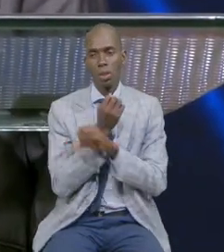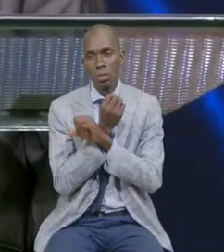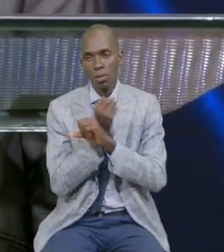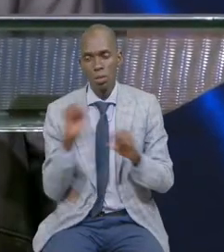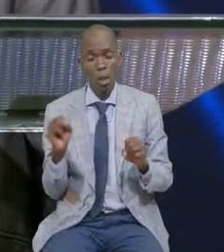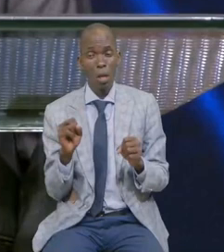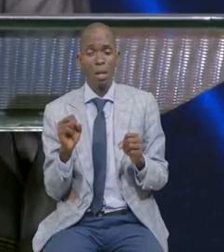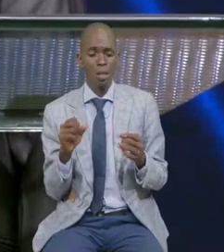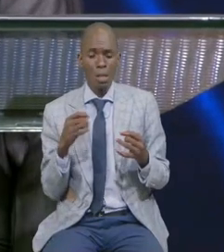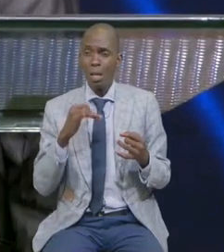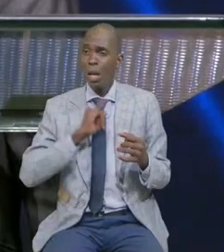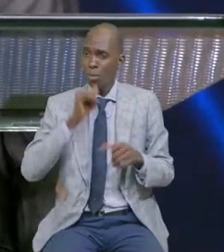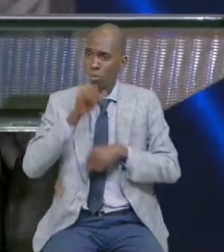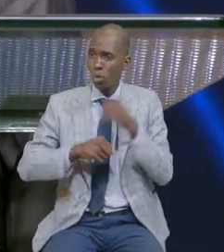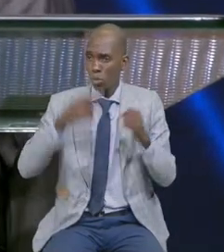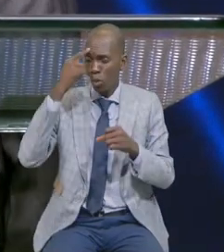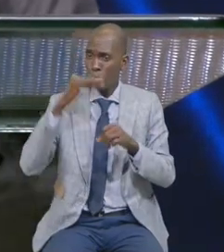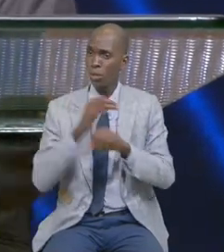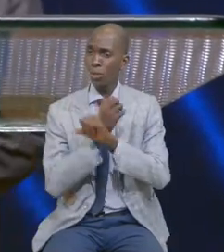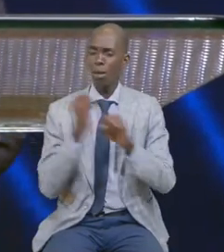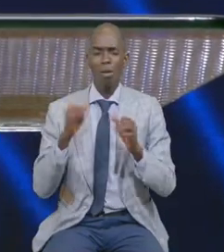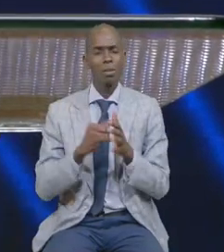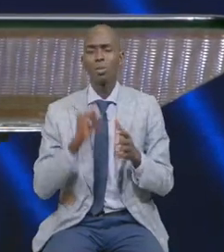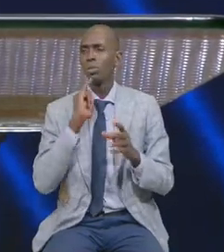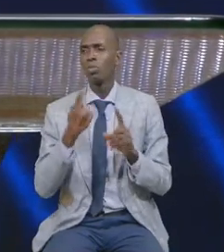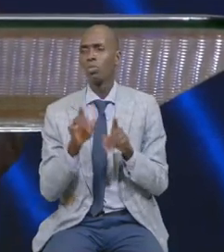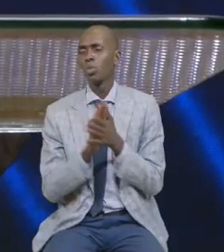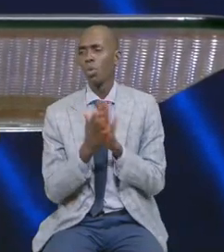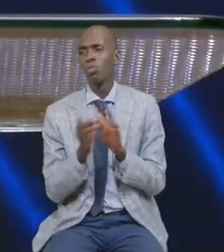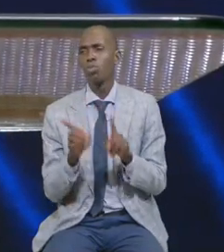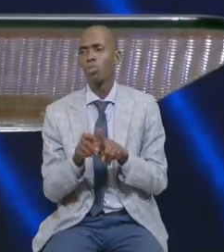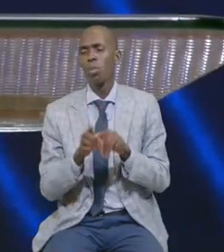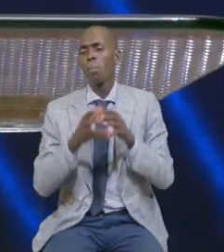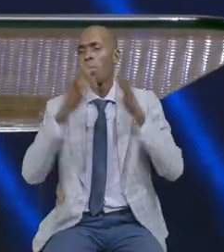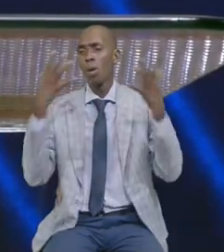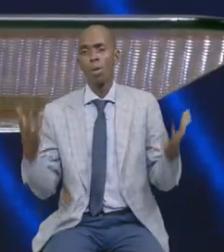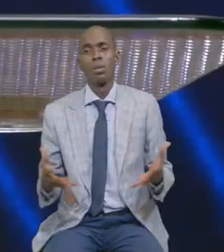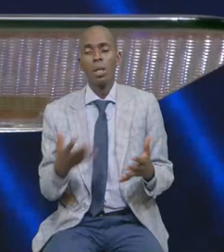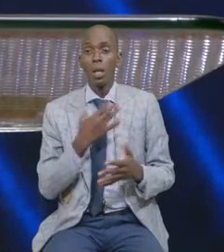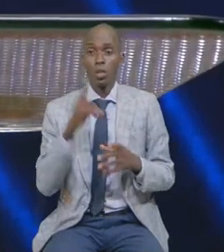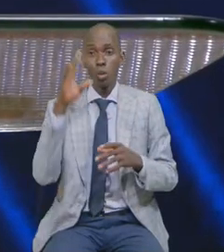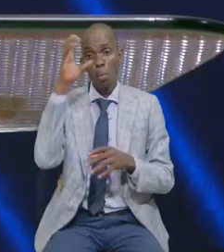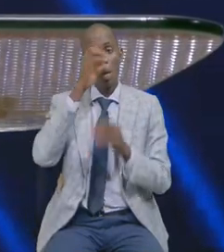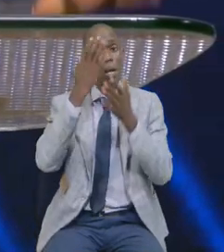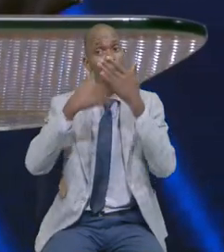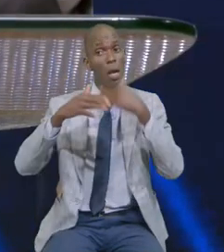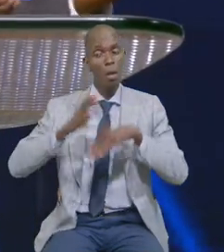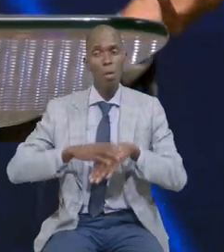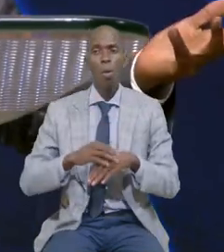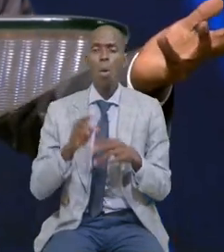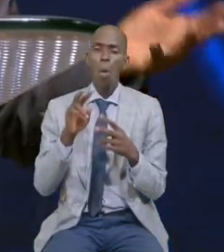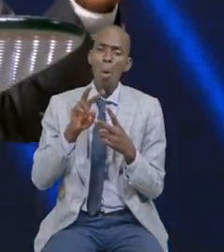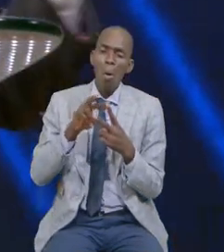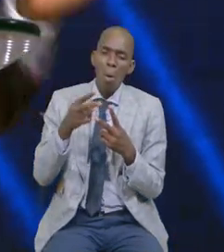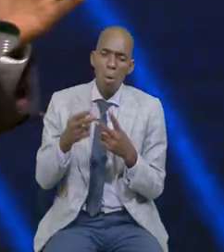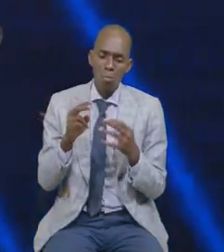much, and you lose heaven and you miss heaven. Or you don't give up salvation directly. You get out